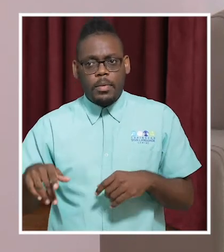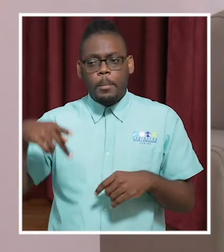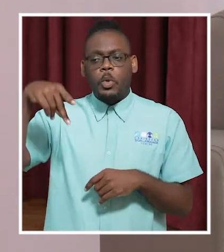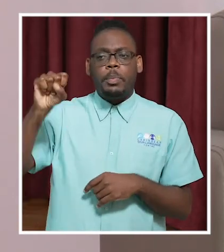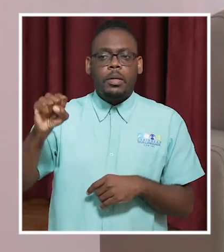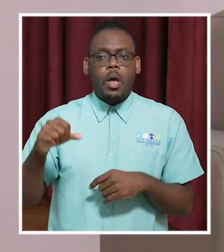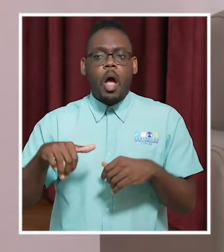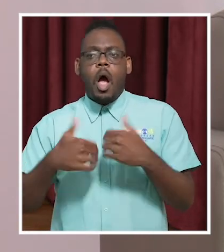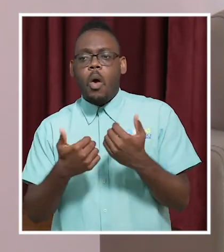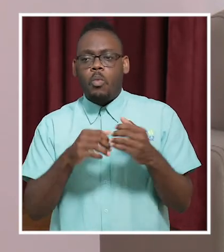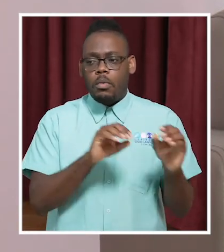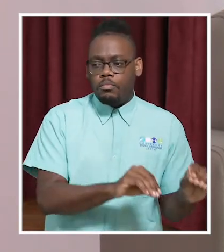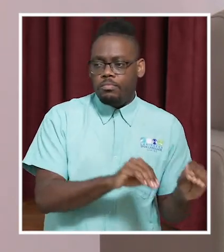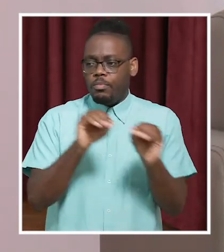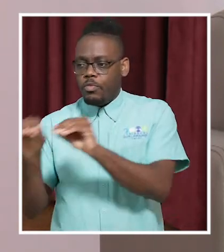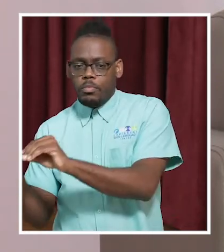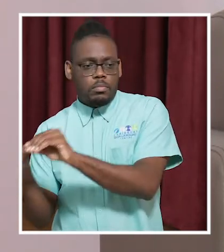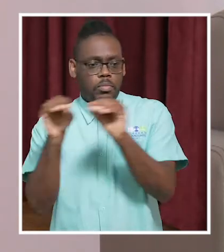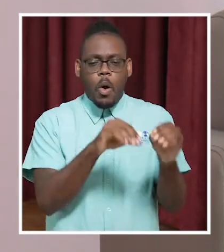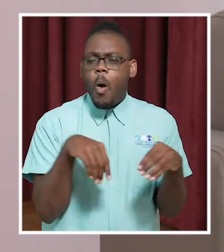from school, when we had school